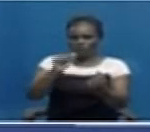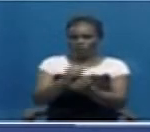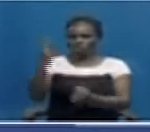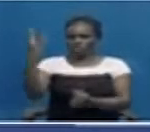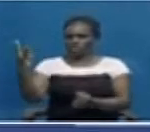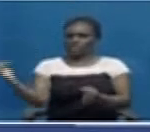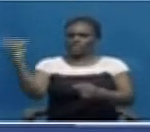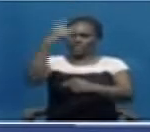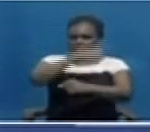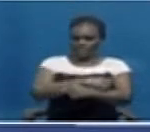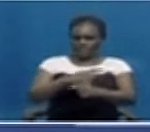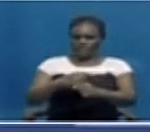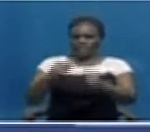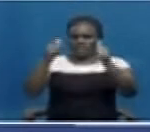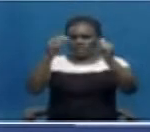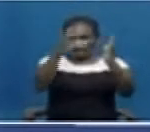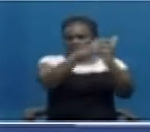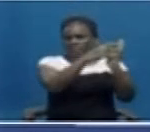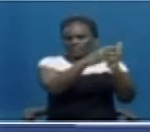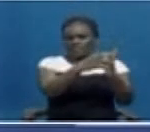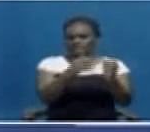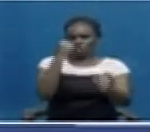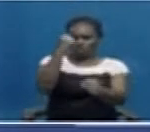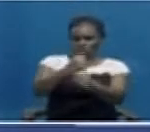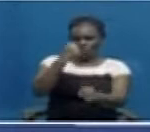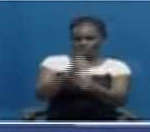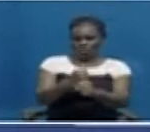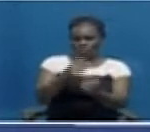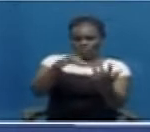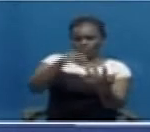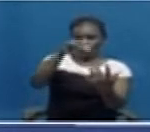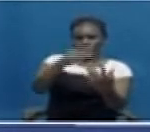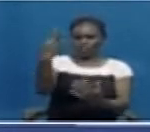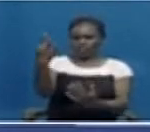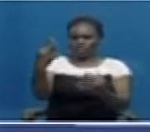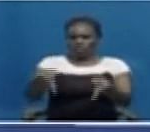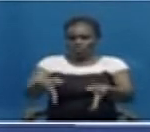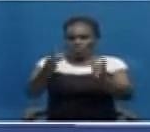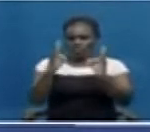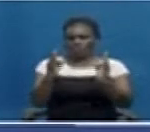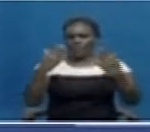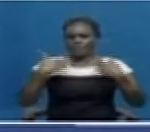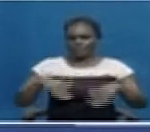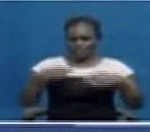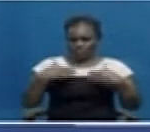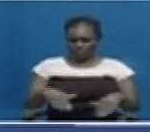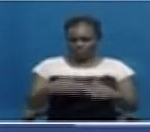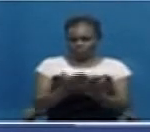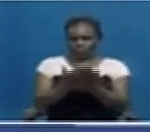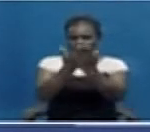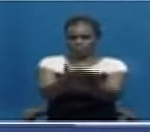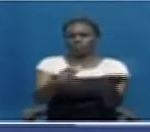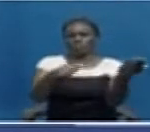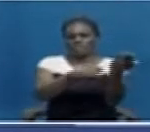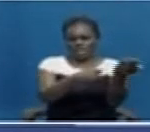vacancy arises, advertise, interview and shortlist 3 qualified applicants for each vacancy and forward the names of